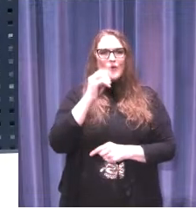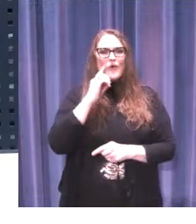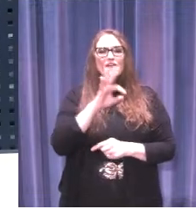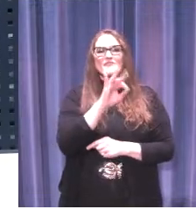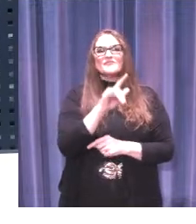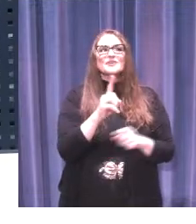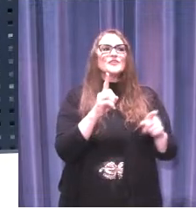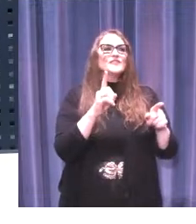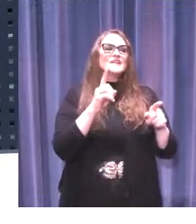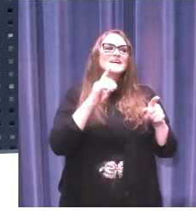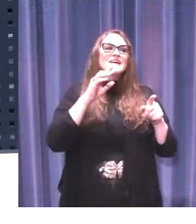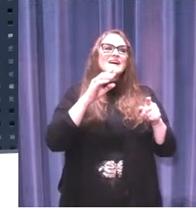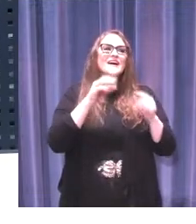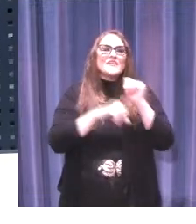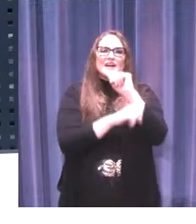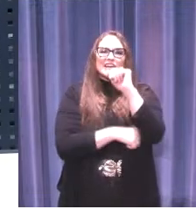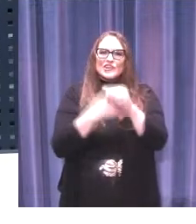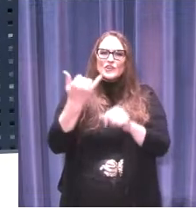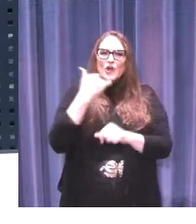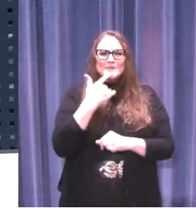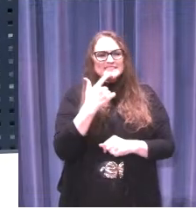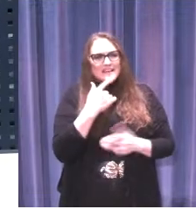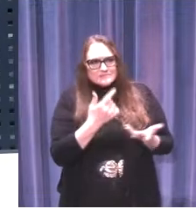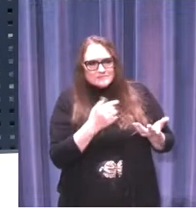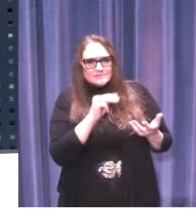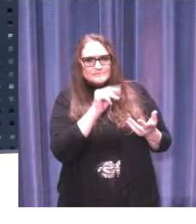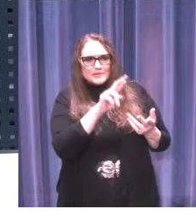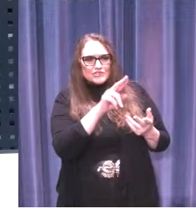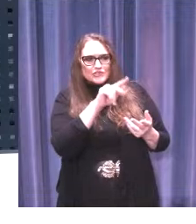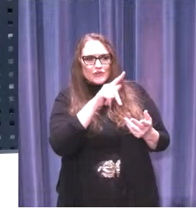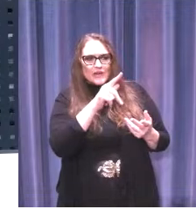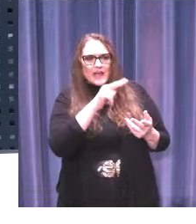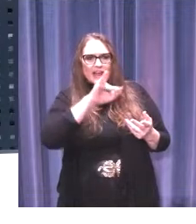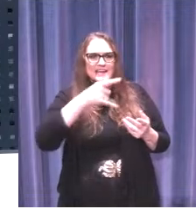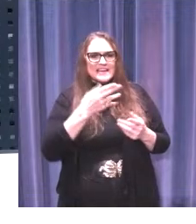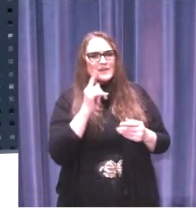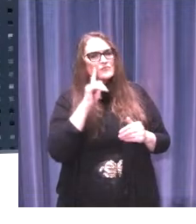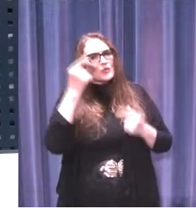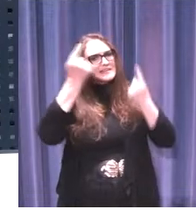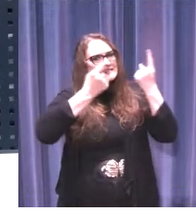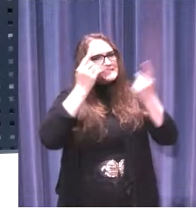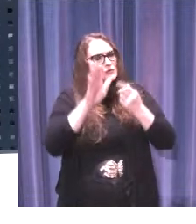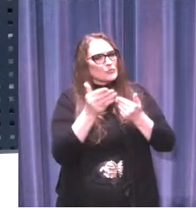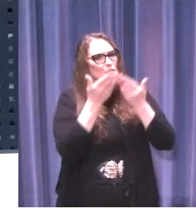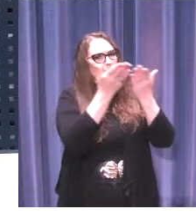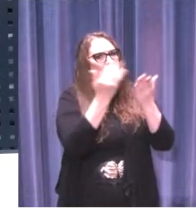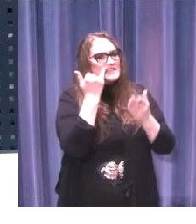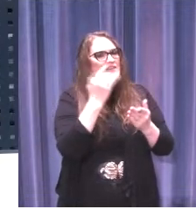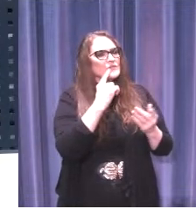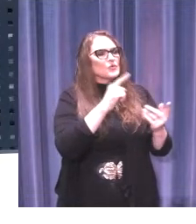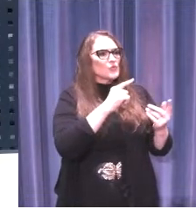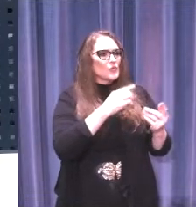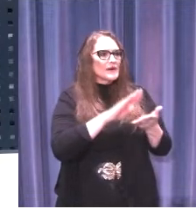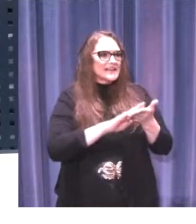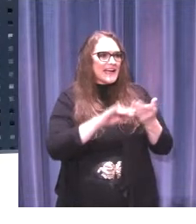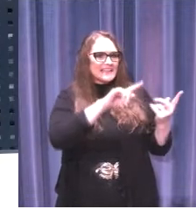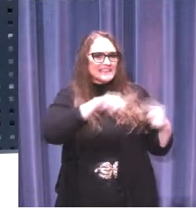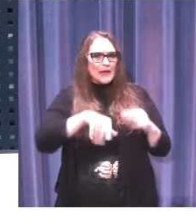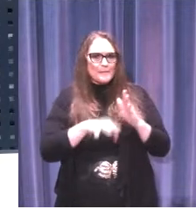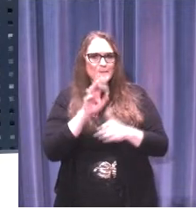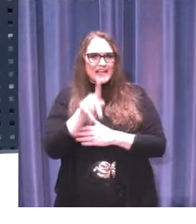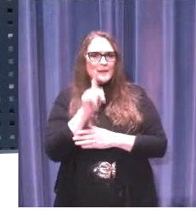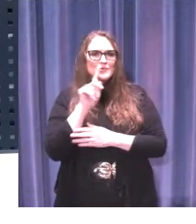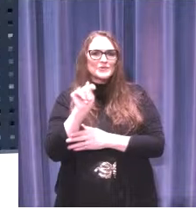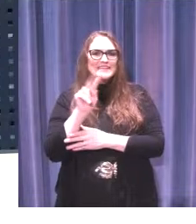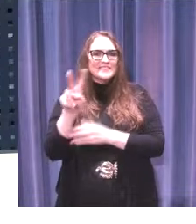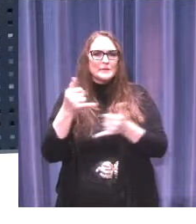Foundation called me and he said, "Mr. Knight, we'll consider your proposal if you'll kindly come and pick up your TV